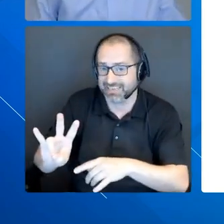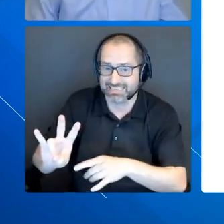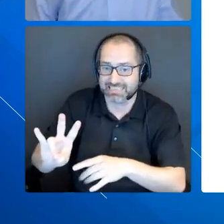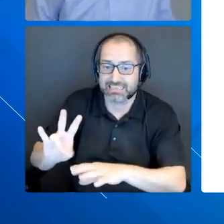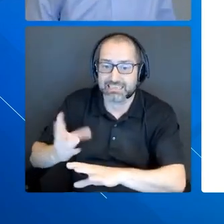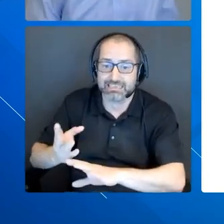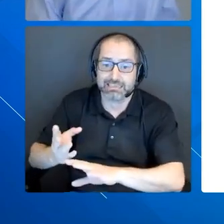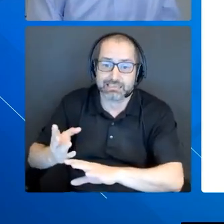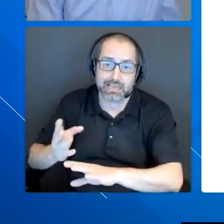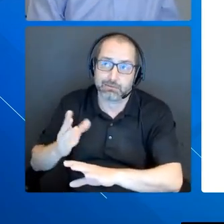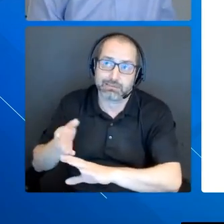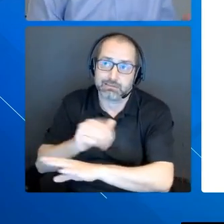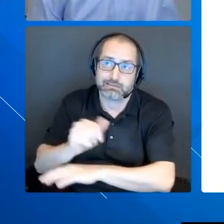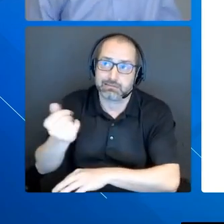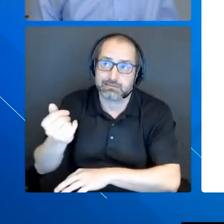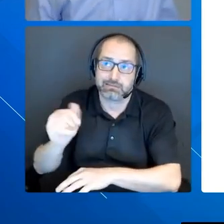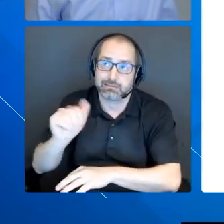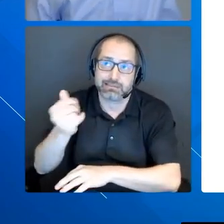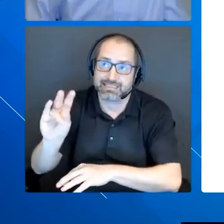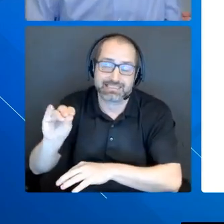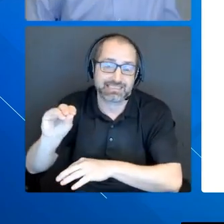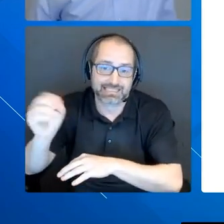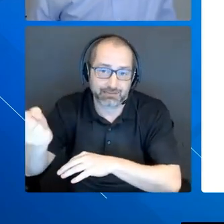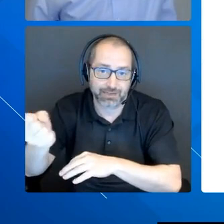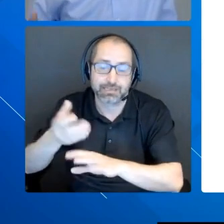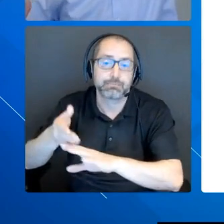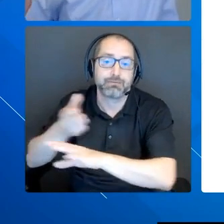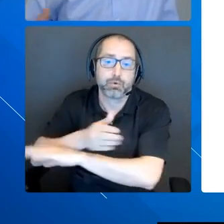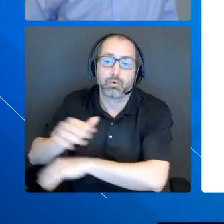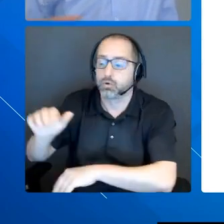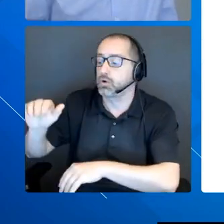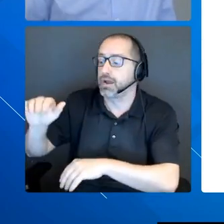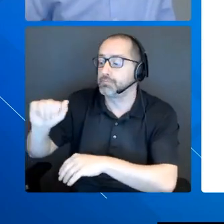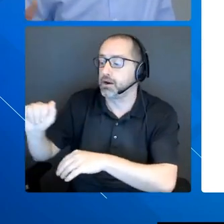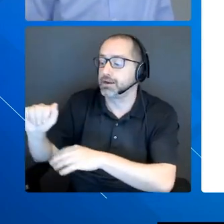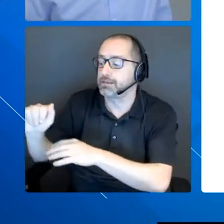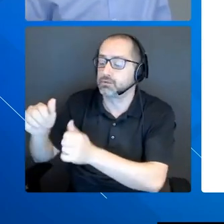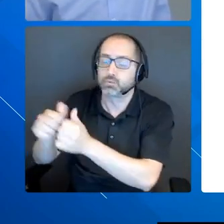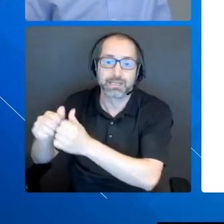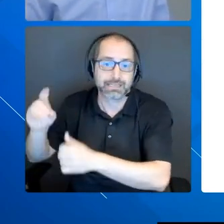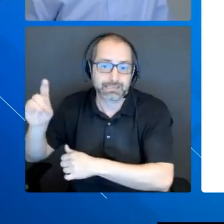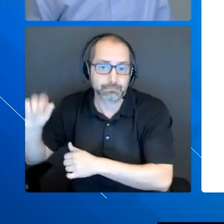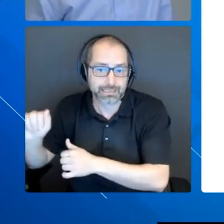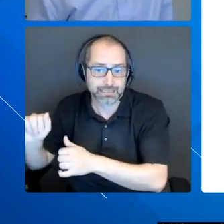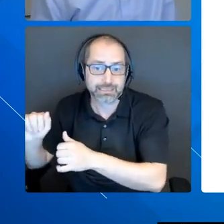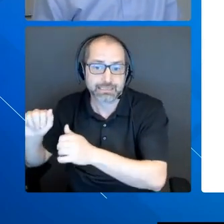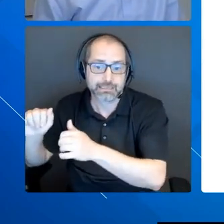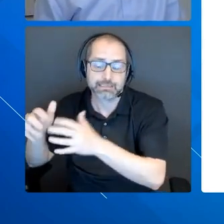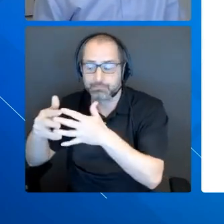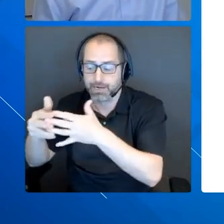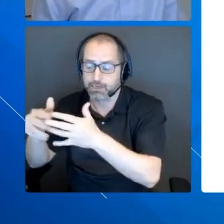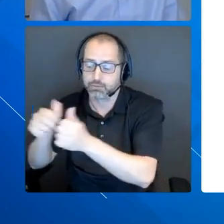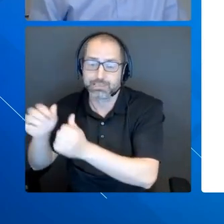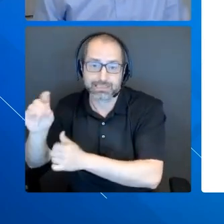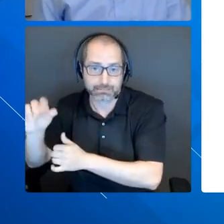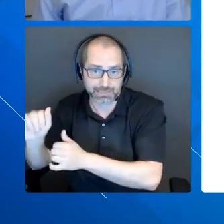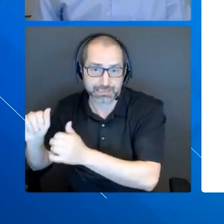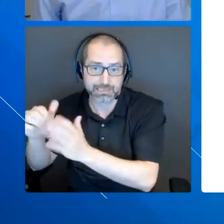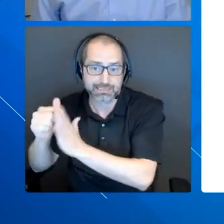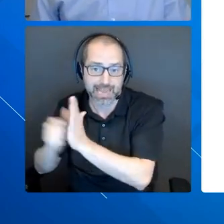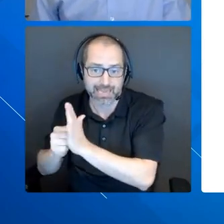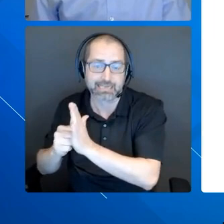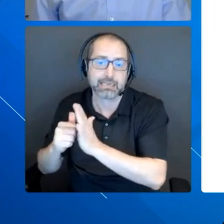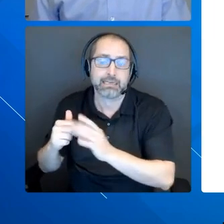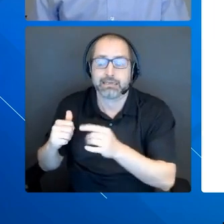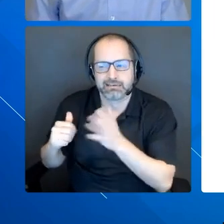in the 70s. This was before the Americans with Disabilities Act said things like grocery stores have to have those auto open doors. She died when I was